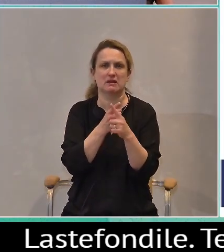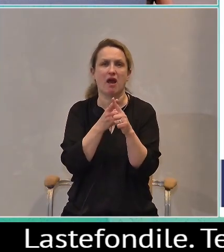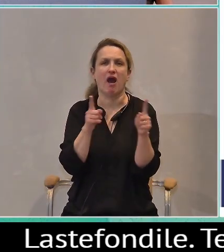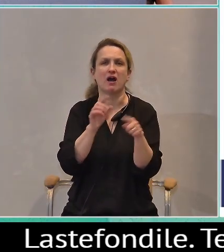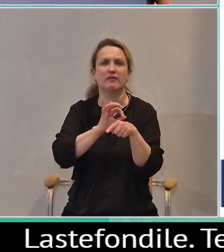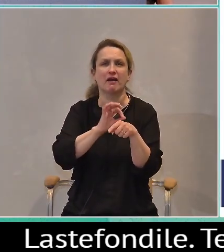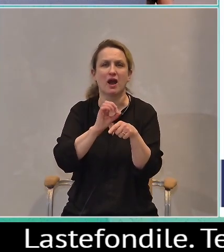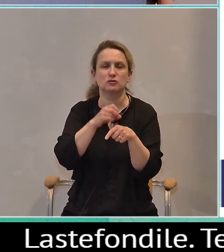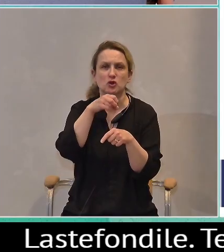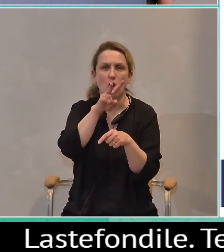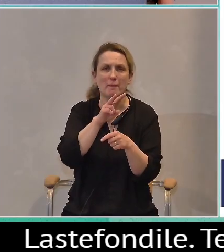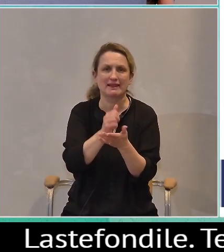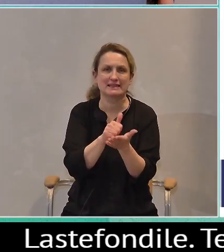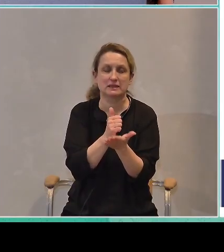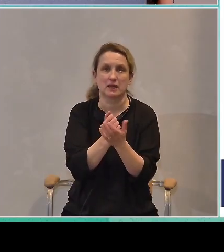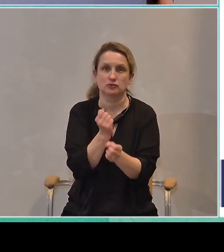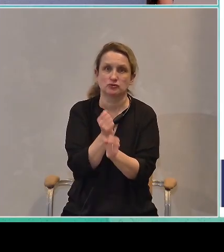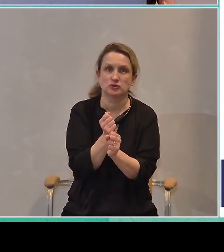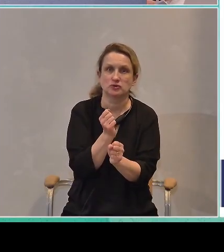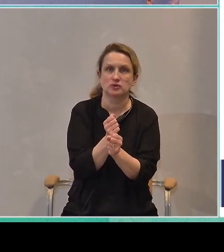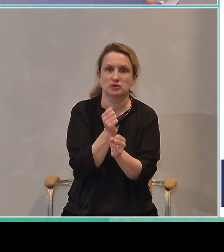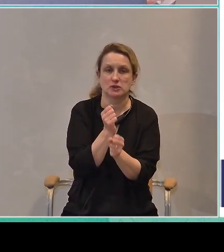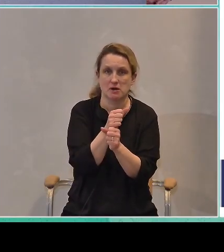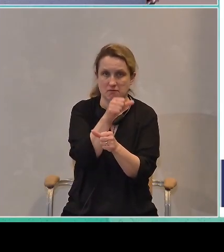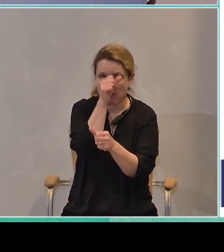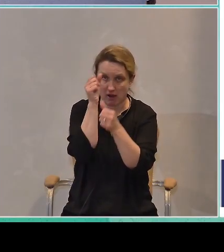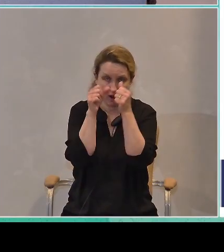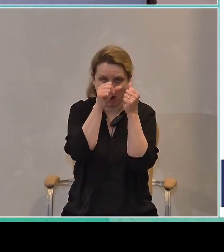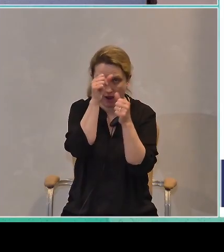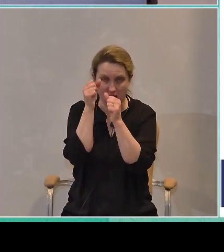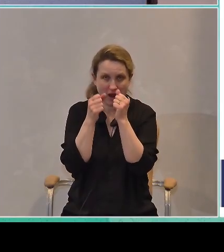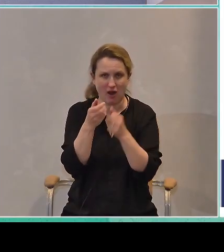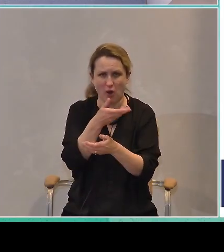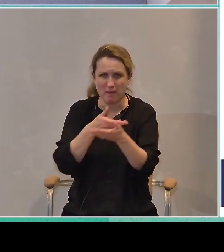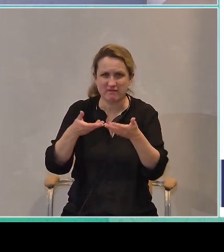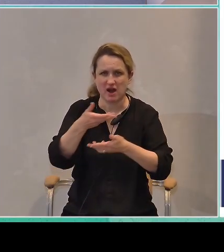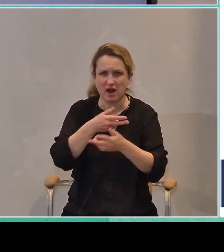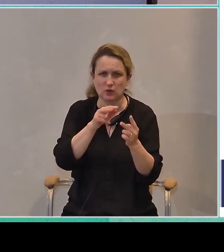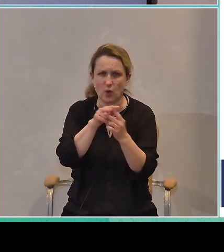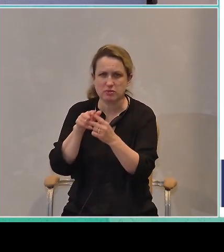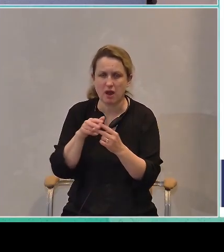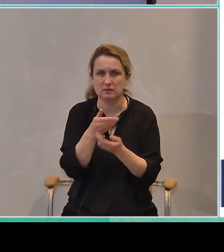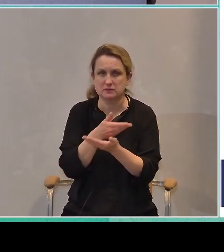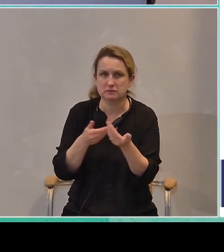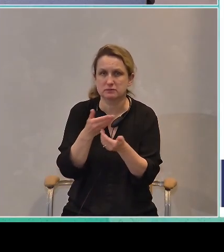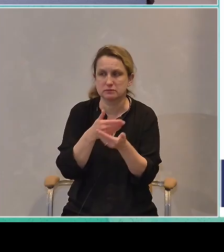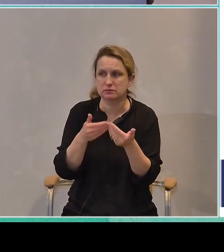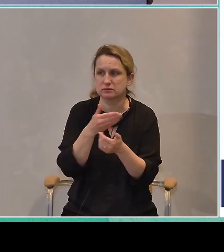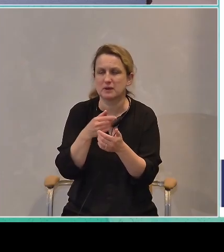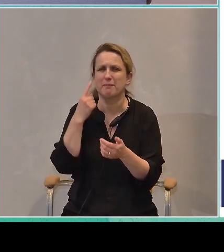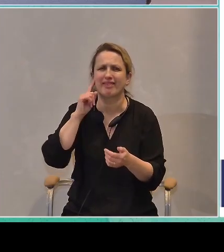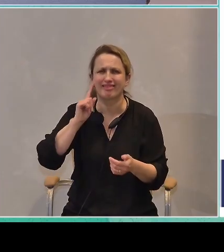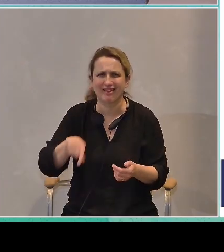our treating physicians at the Tartu University Hospital and the Rare Disease Competence Center